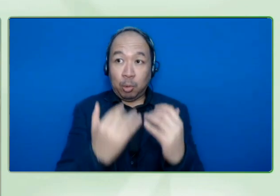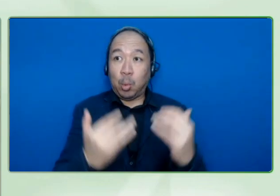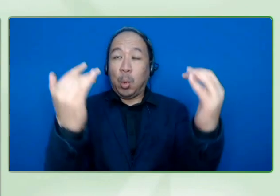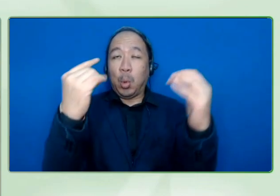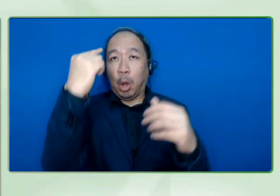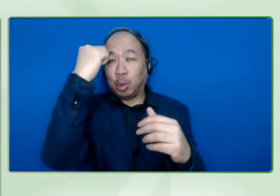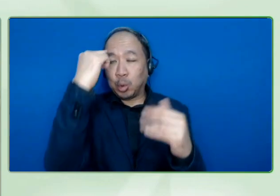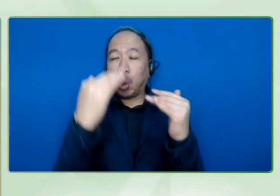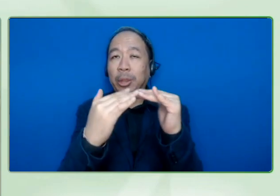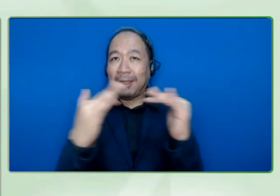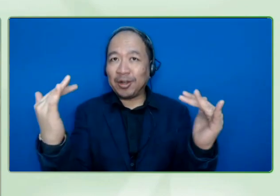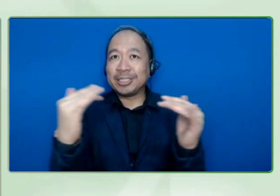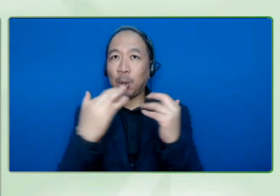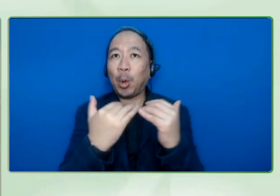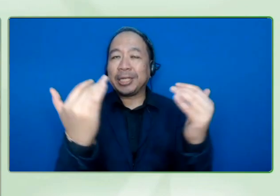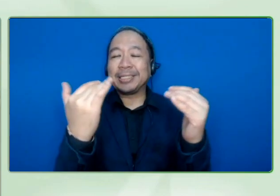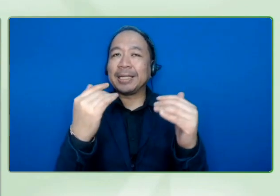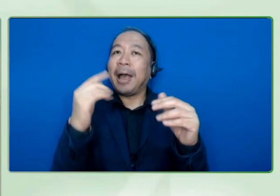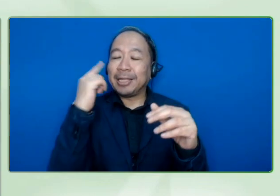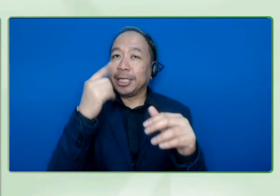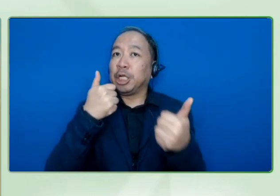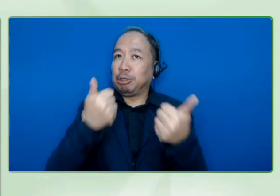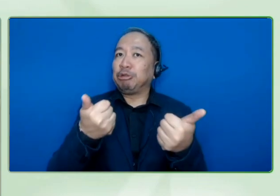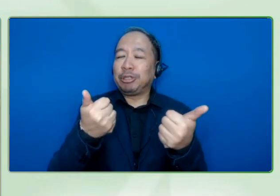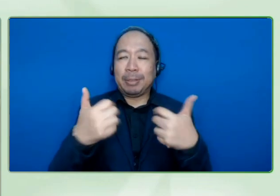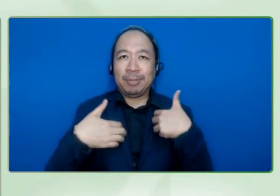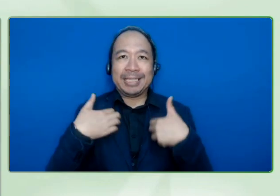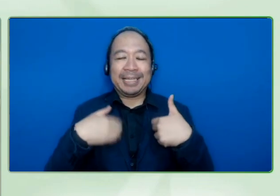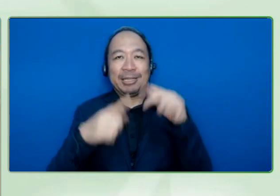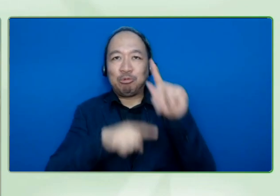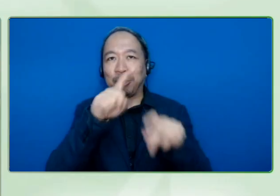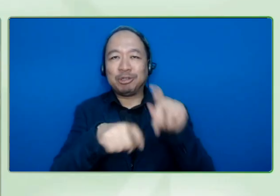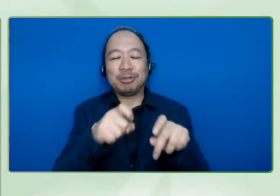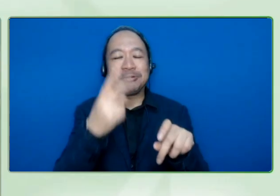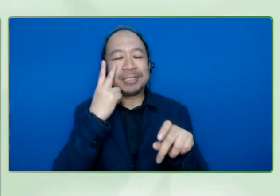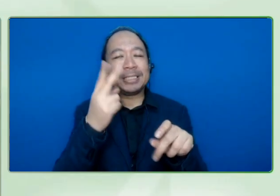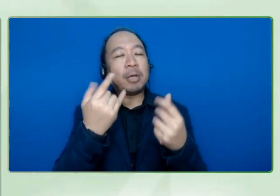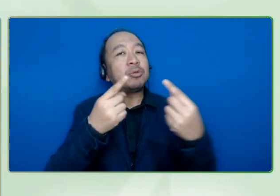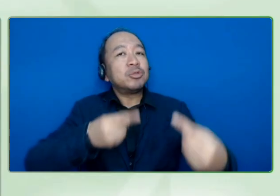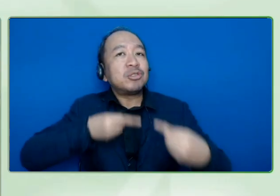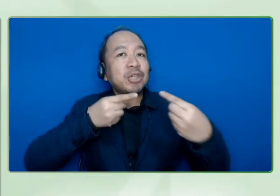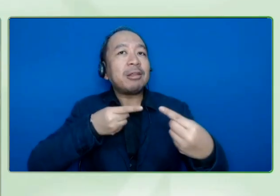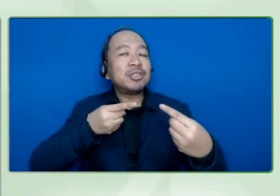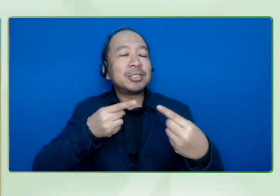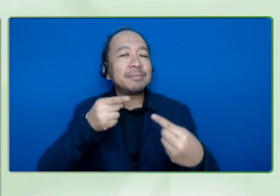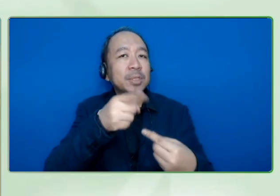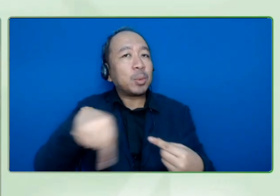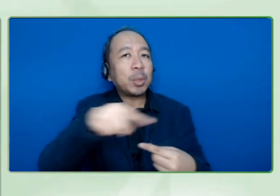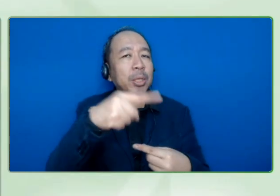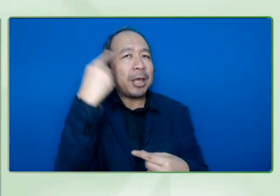So, let's also lean into that a little bit. Let's challenge. Let's think about business models.